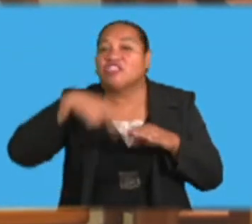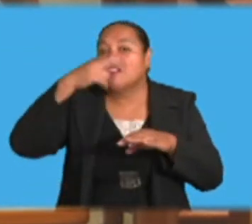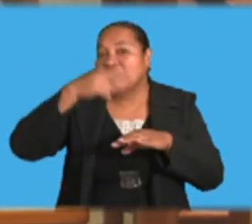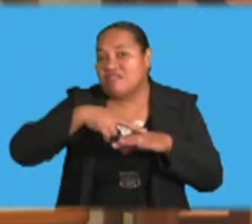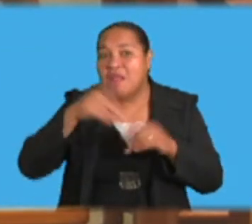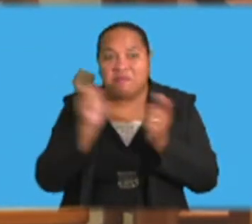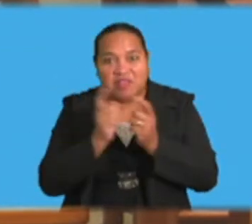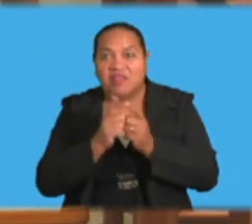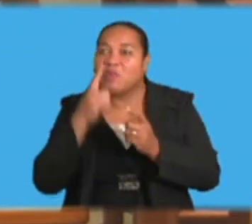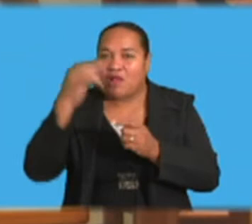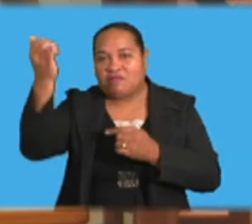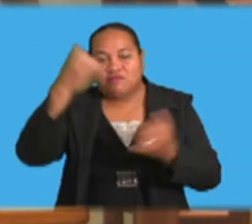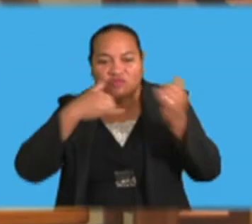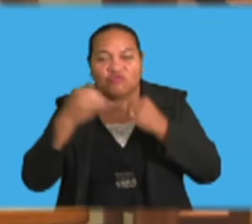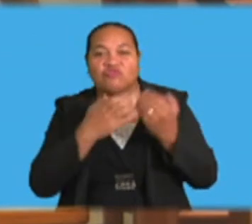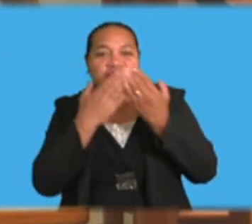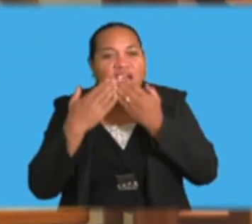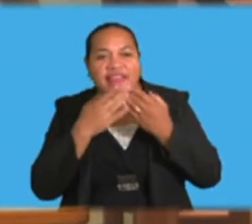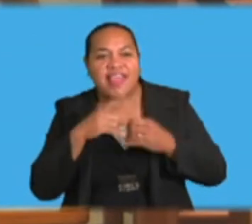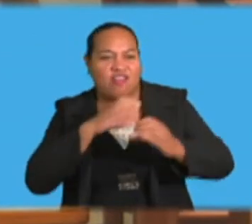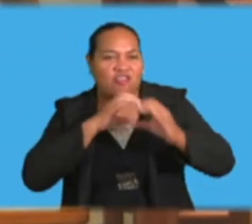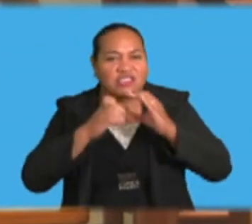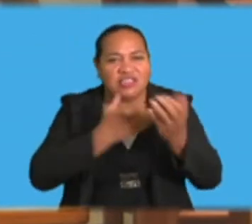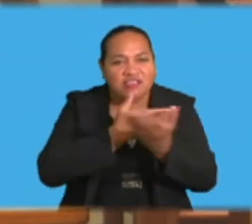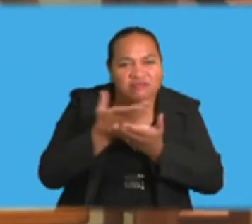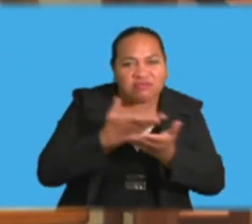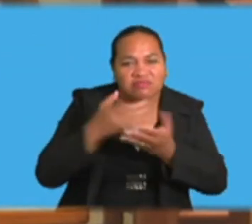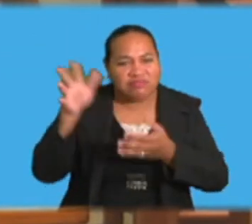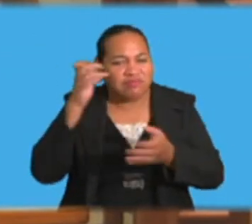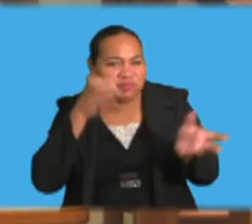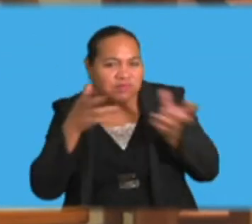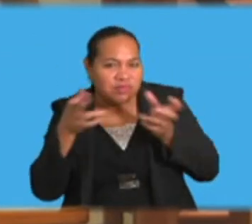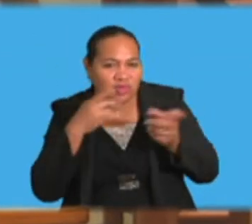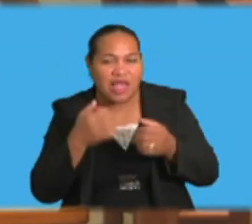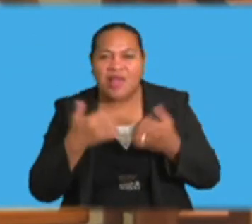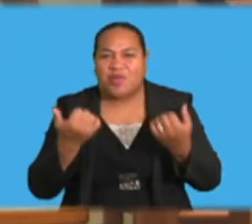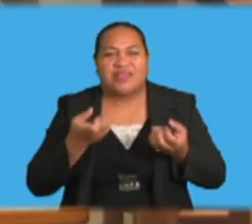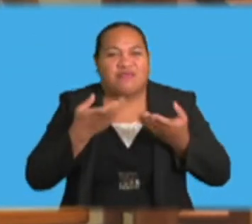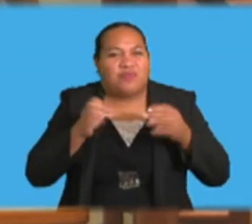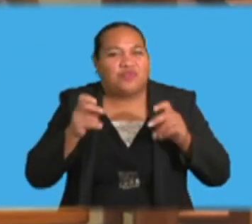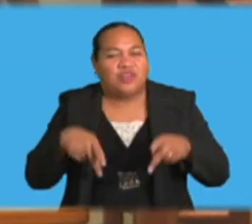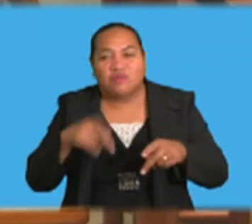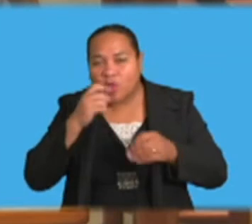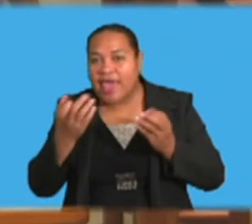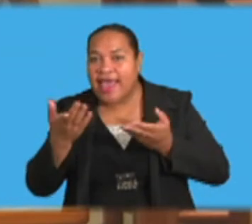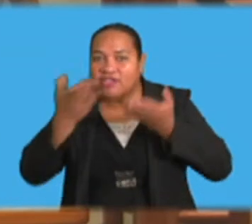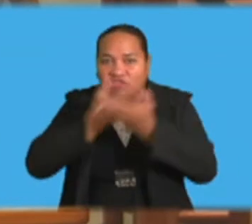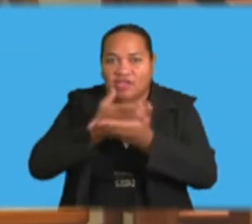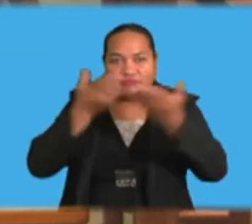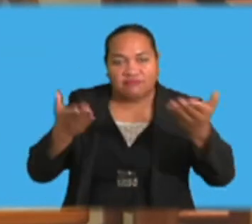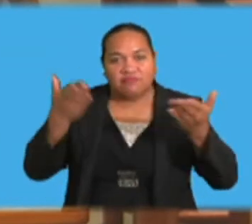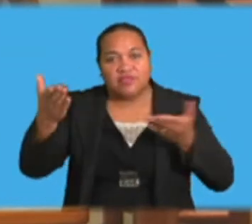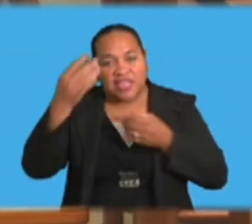technical meetings for study and consultation, and will provide a number of platforms for the exchange of information and reports